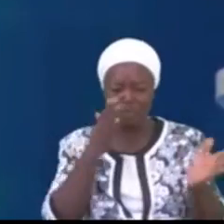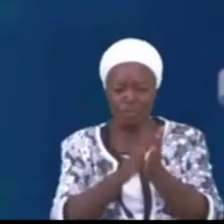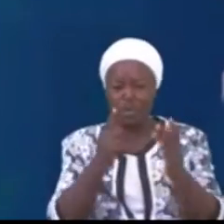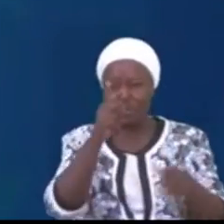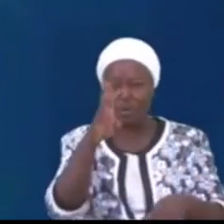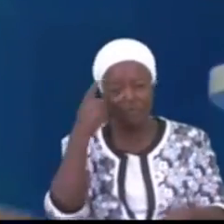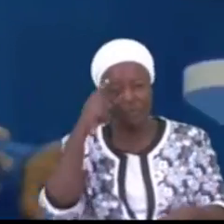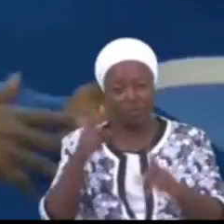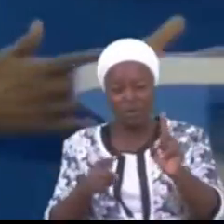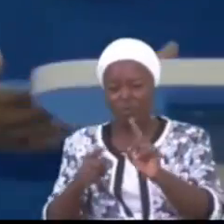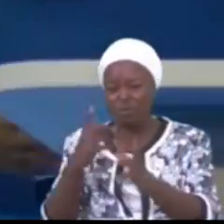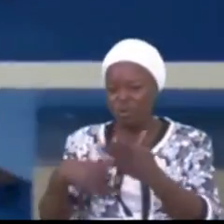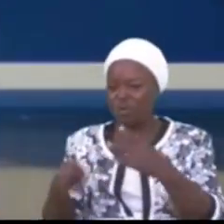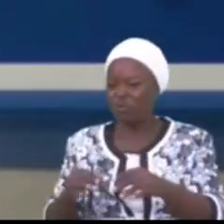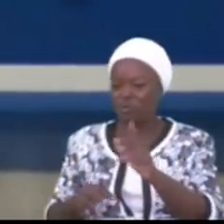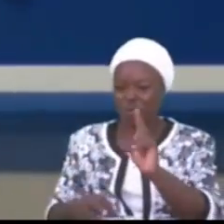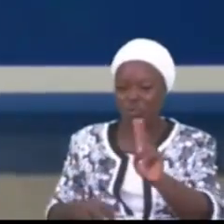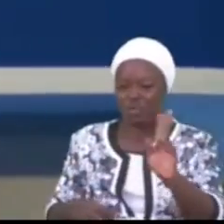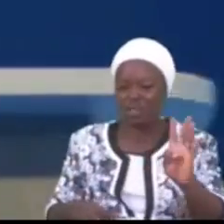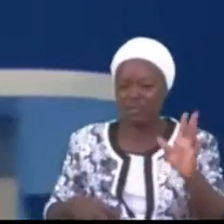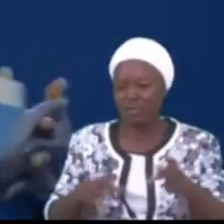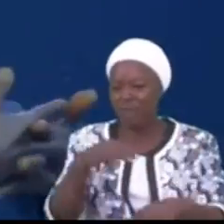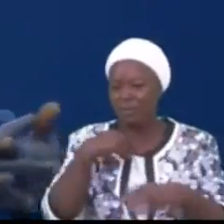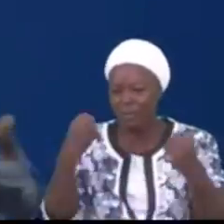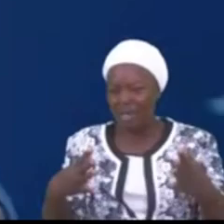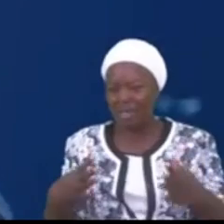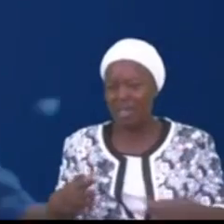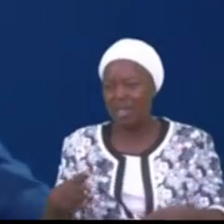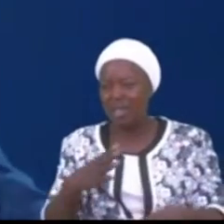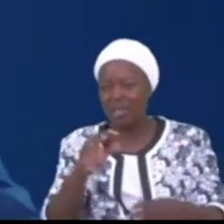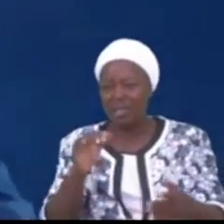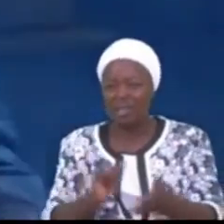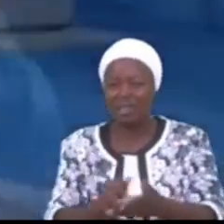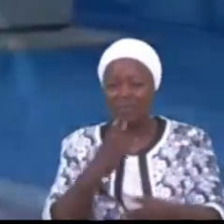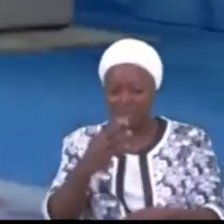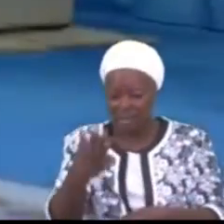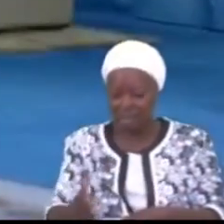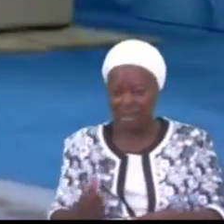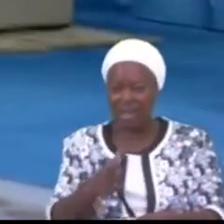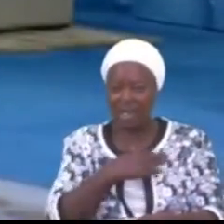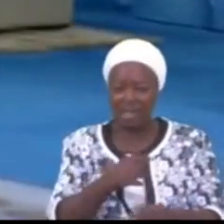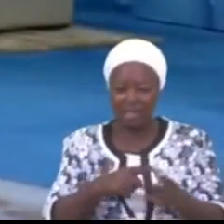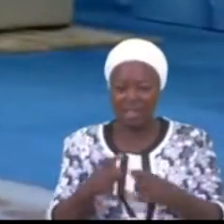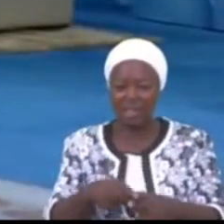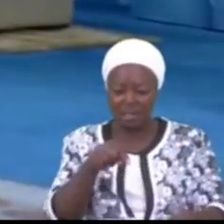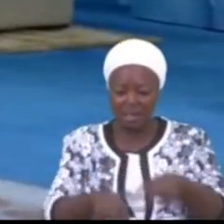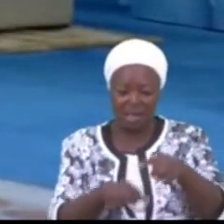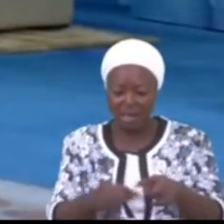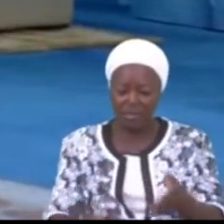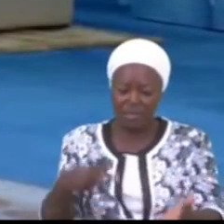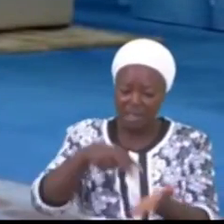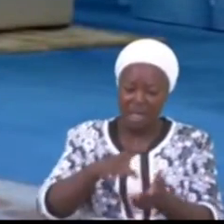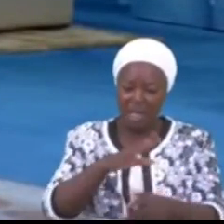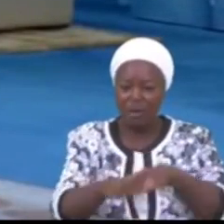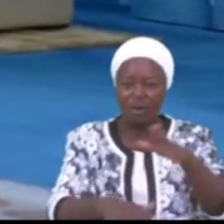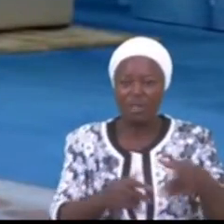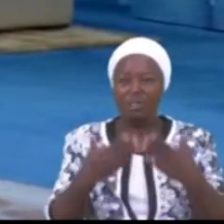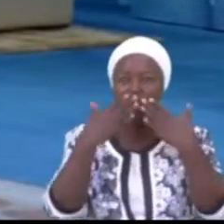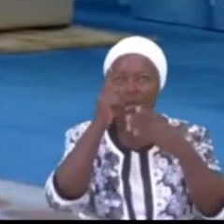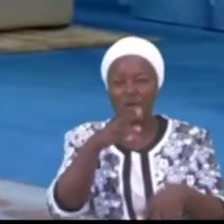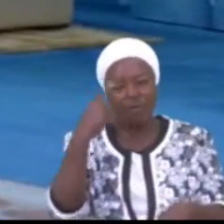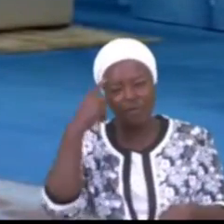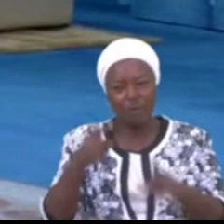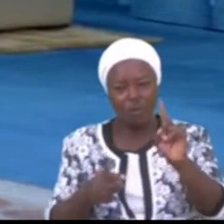two and three and four and many. I was lame. Now I'm rising up and walking. Thank God for one. Thank God for